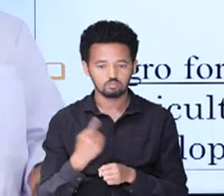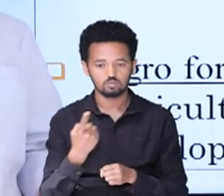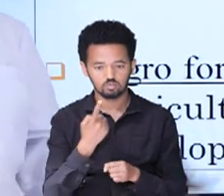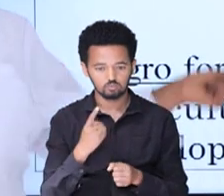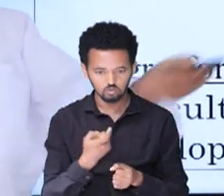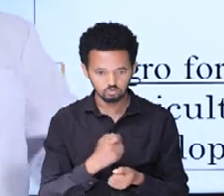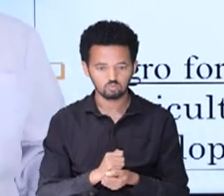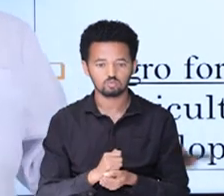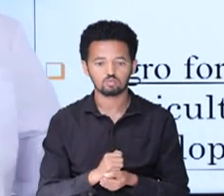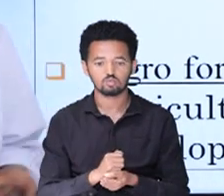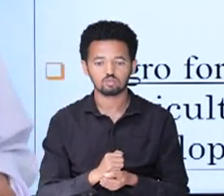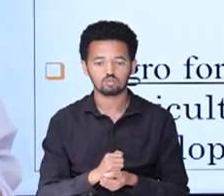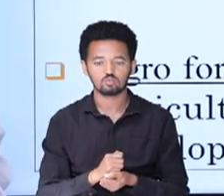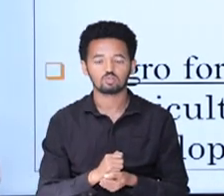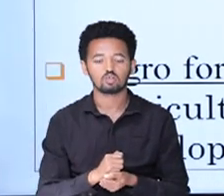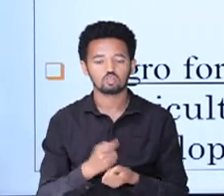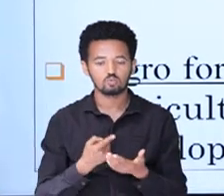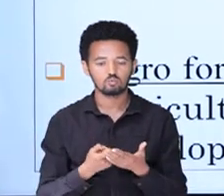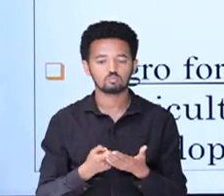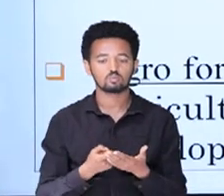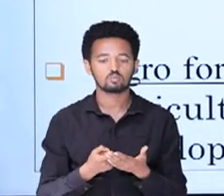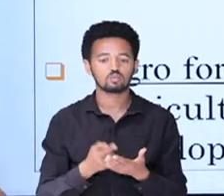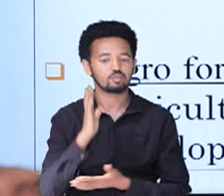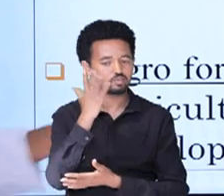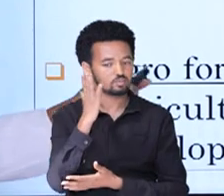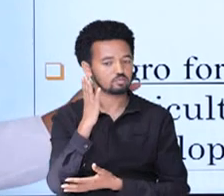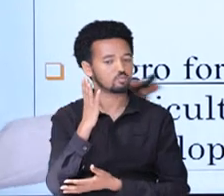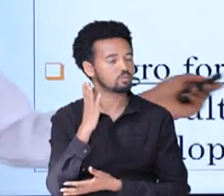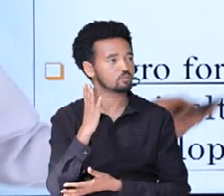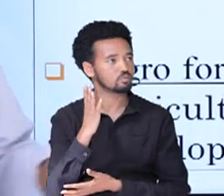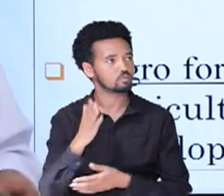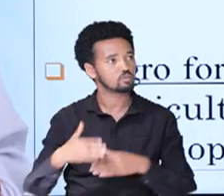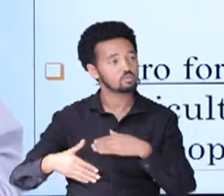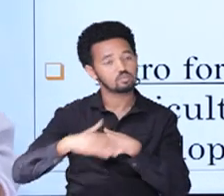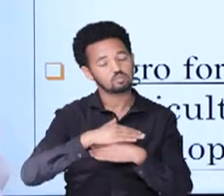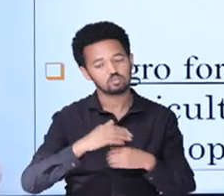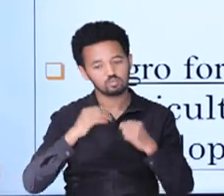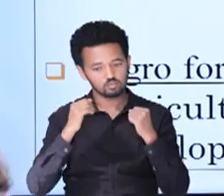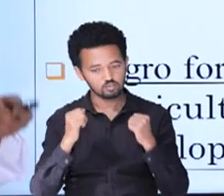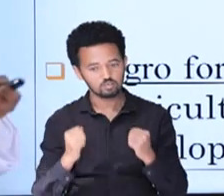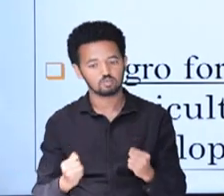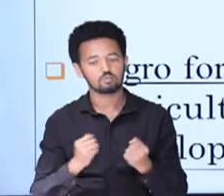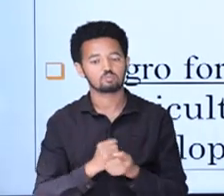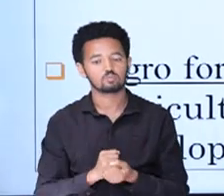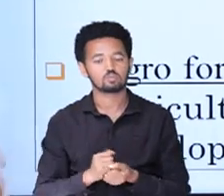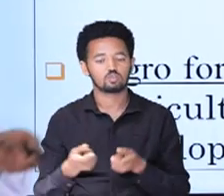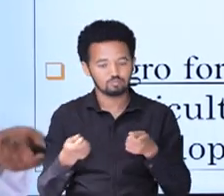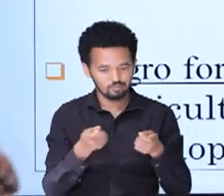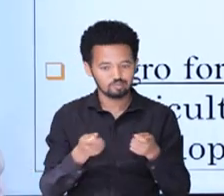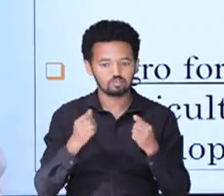Planting forest around farmland, it has many important, for example, forests are windbreak and